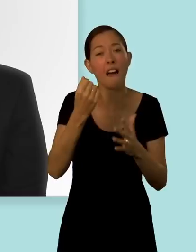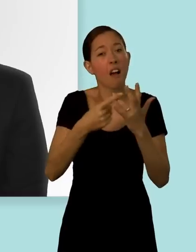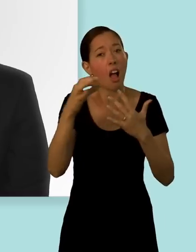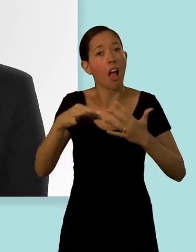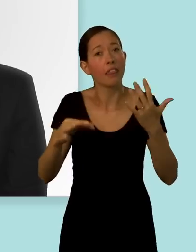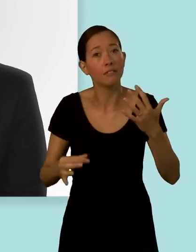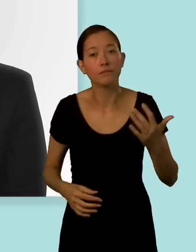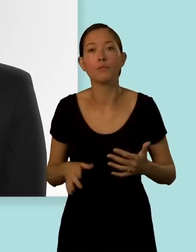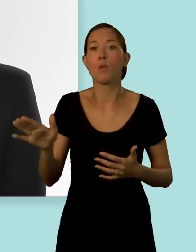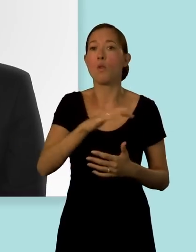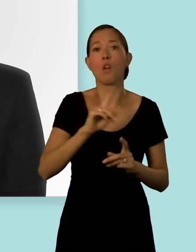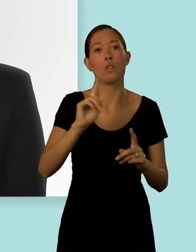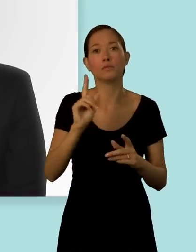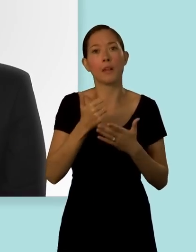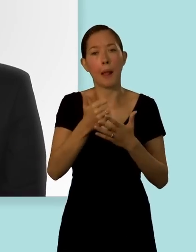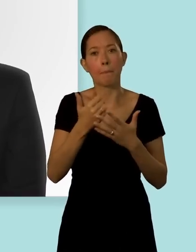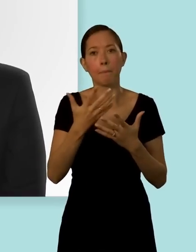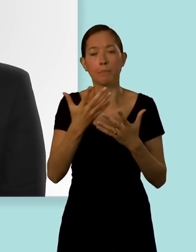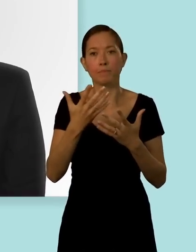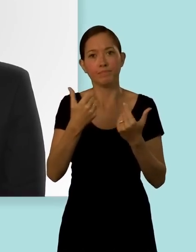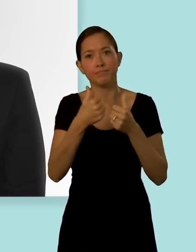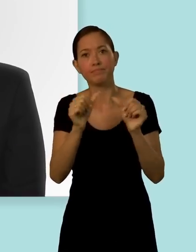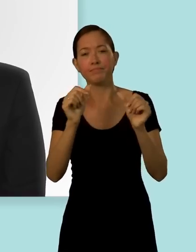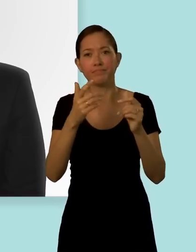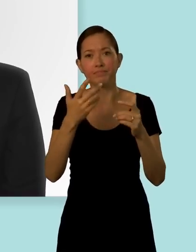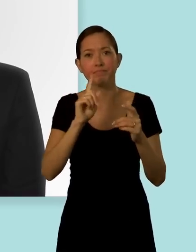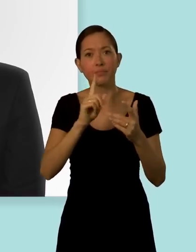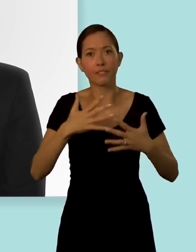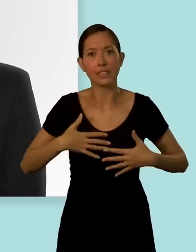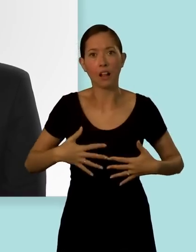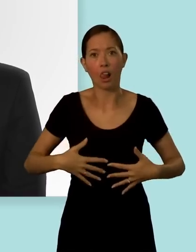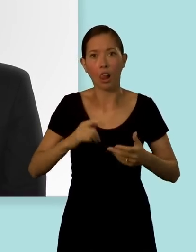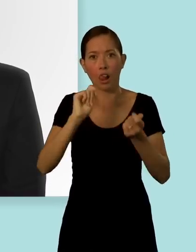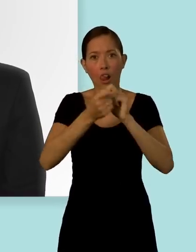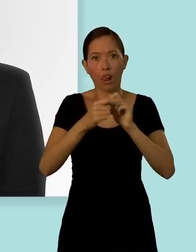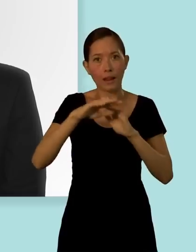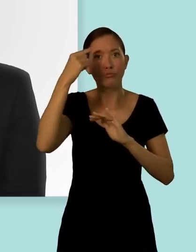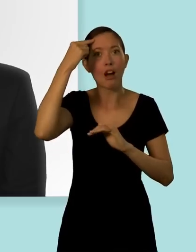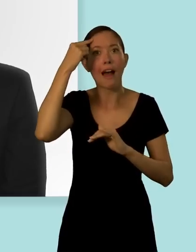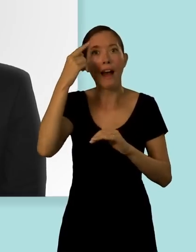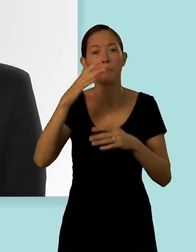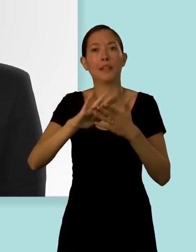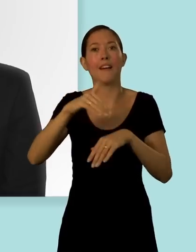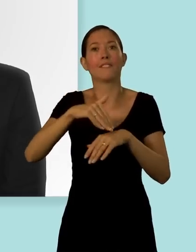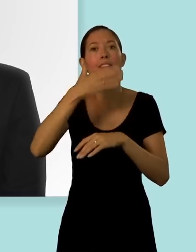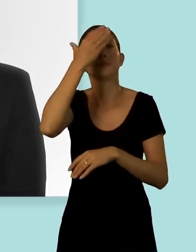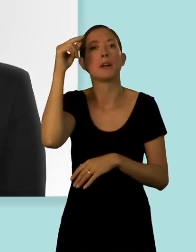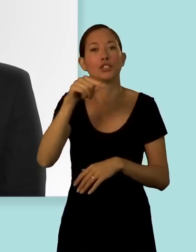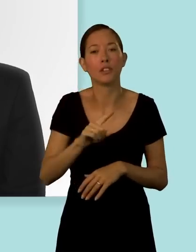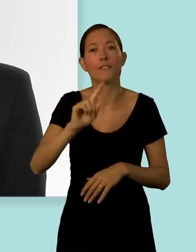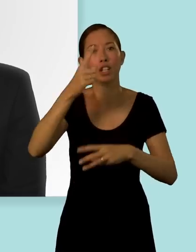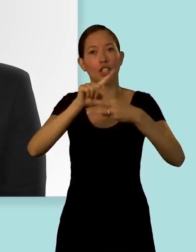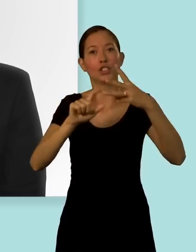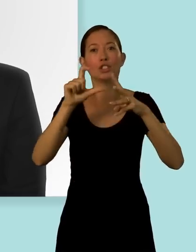physical changes in the brain that cause dementia. The first 3, donepezil, rivastigmine and galantamine,